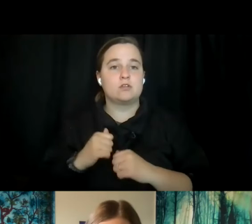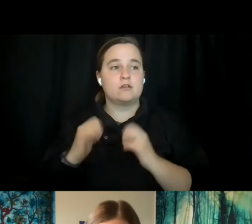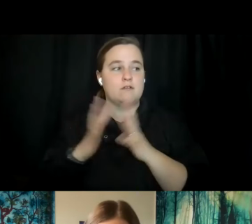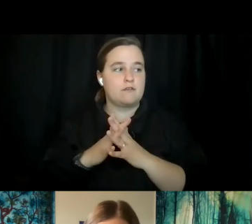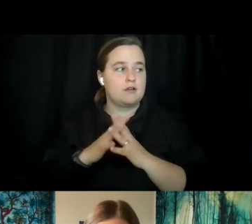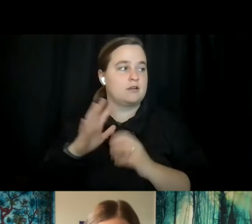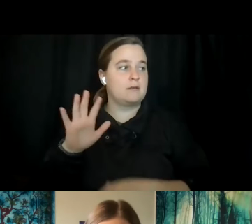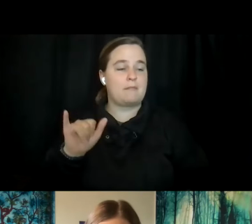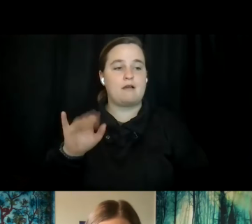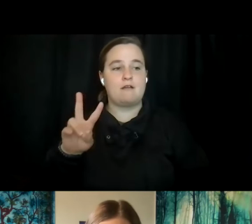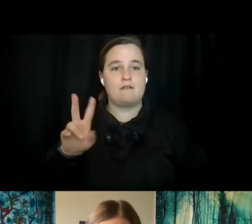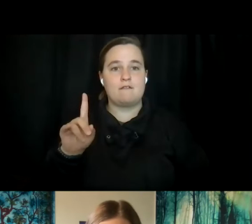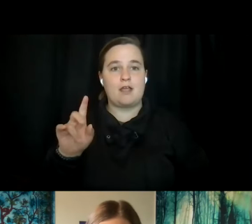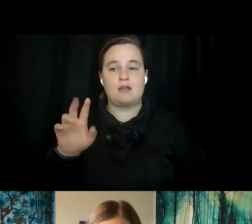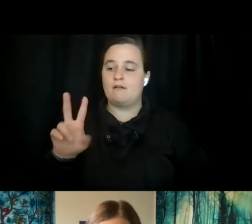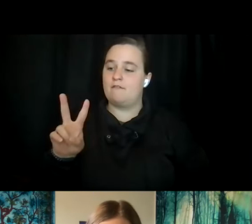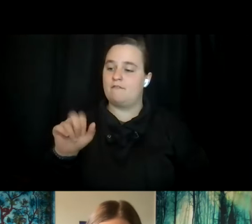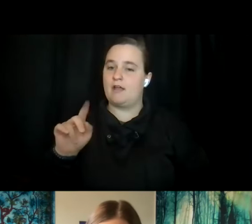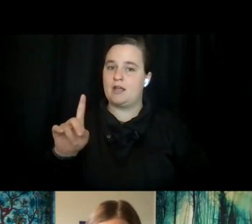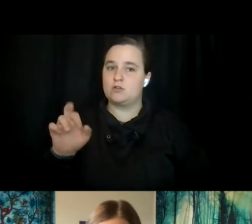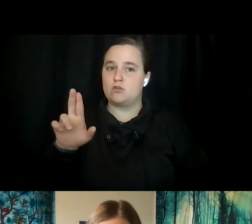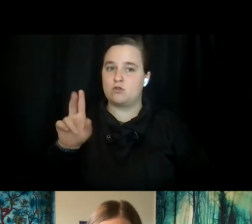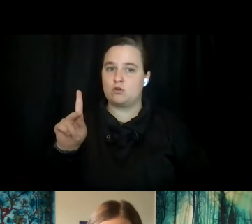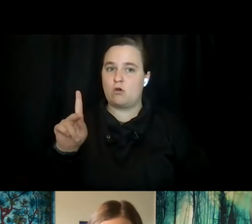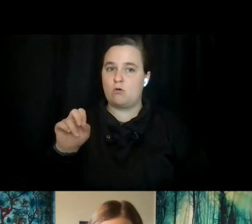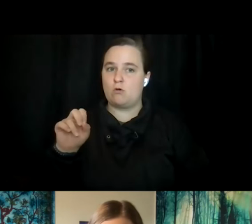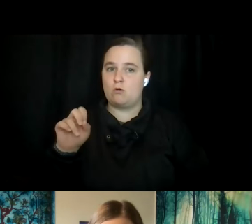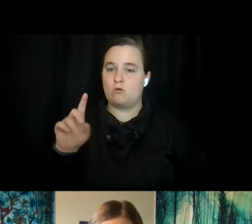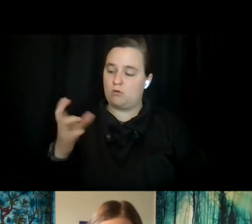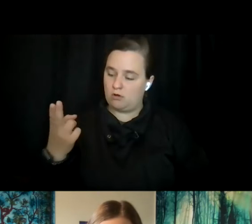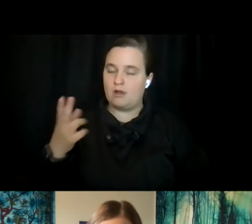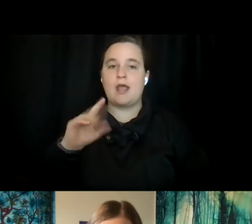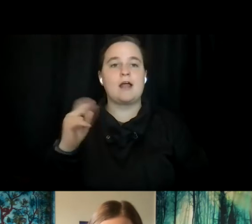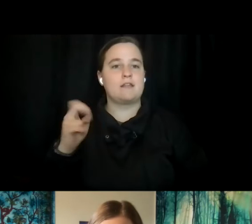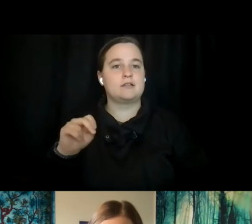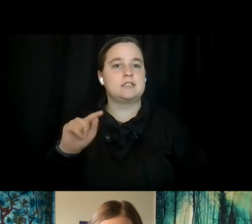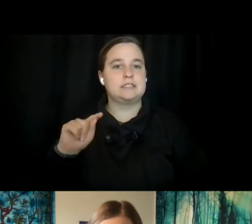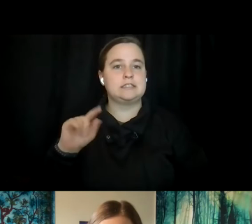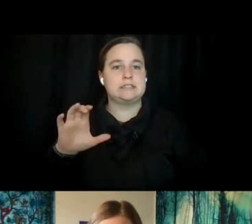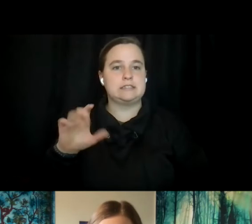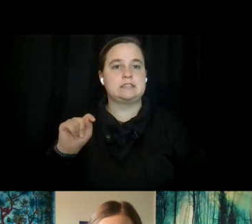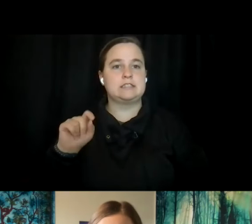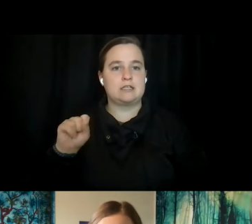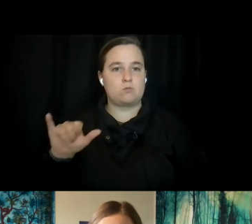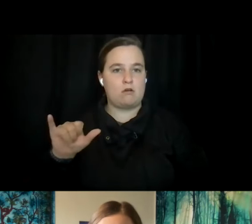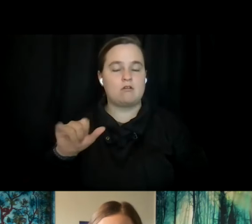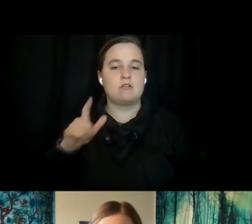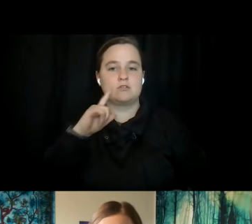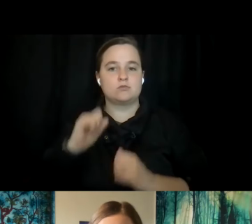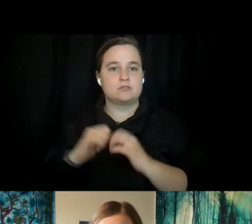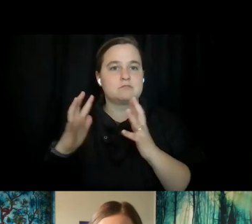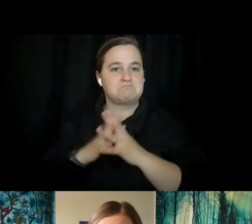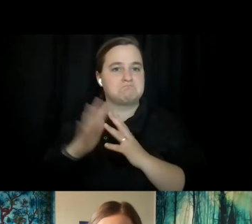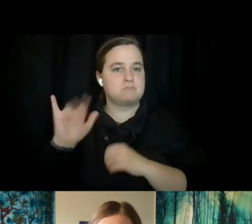as stated, and then TCTSY was developed by the current co-founders of the Center for Trauma and